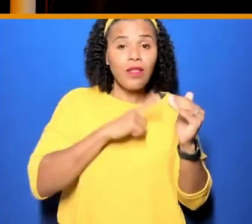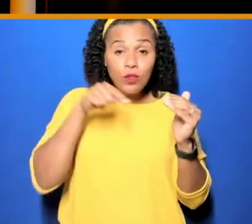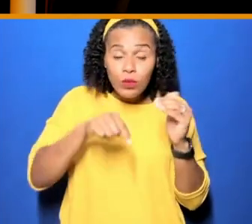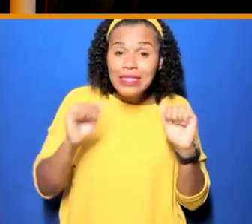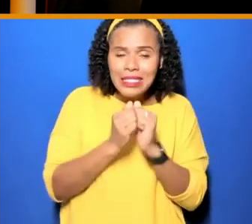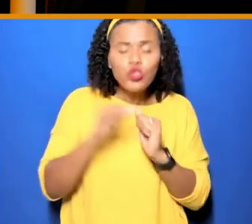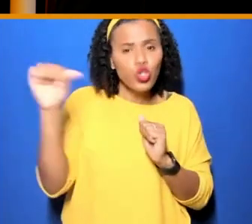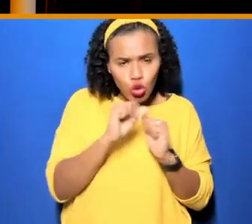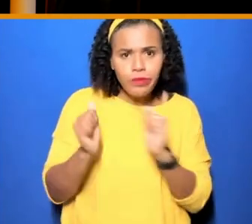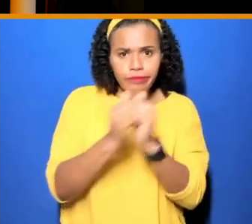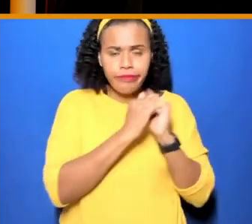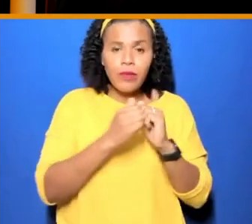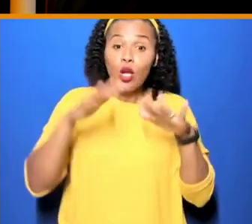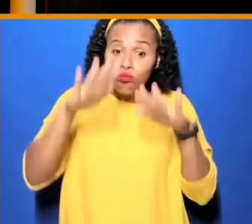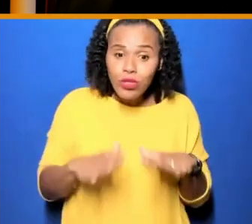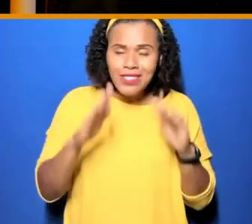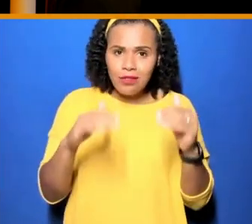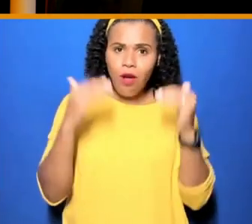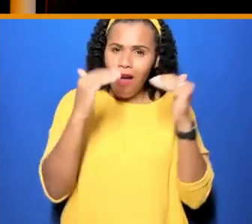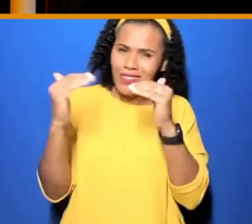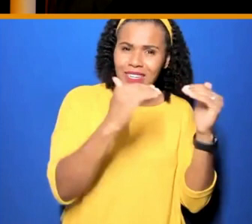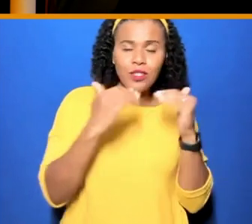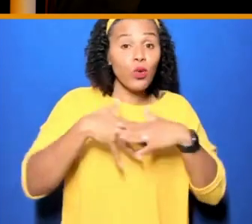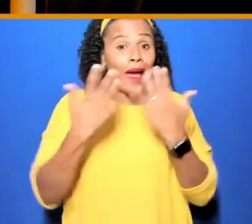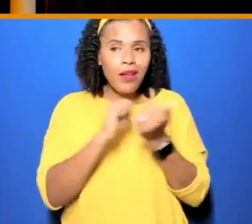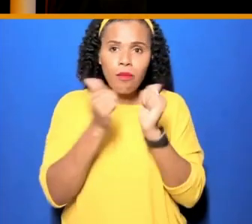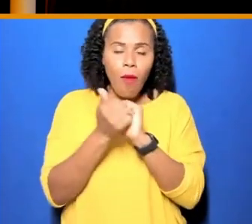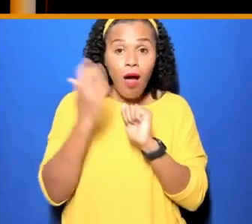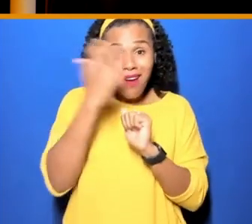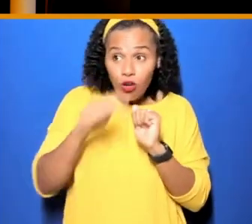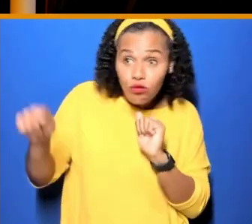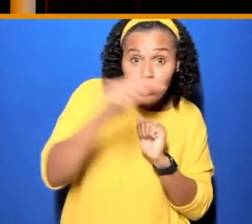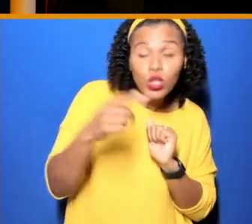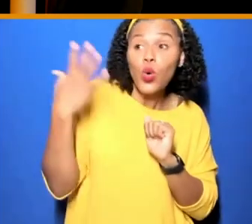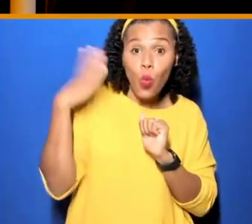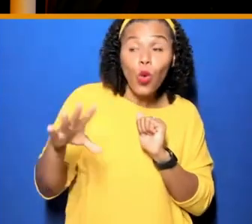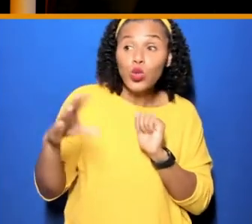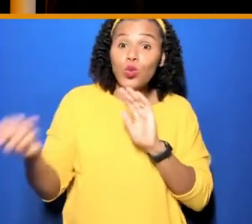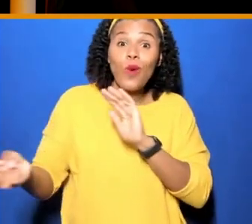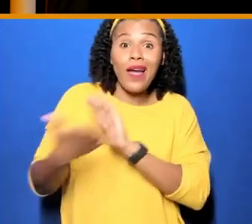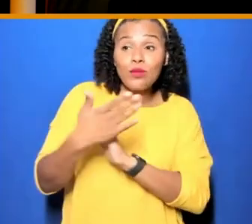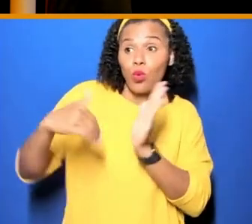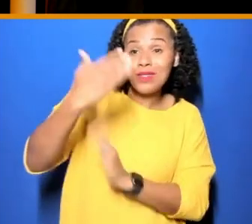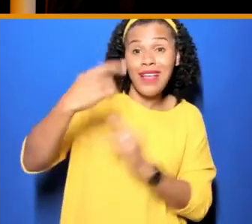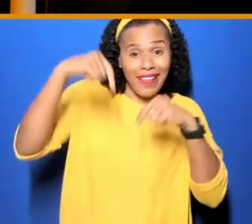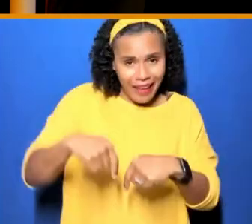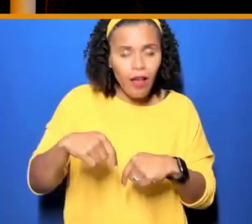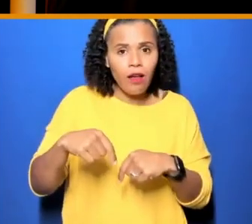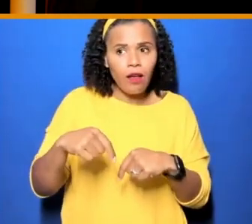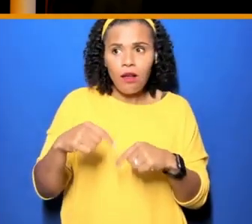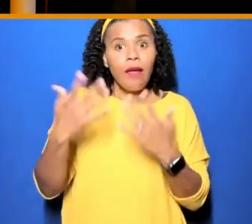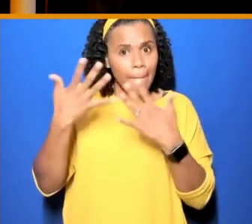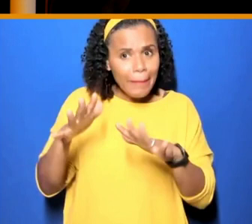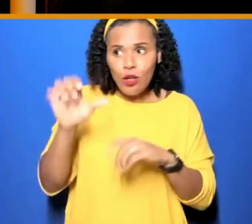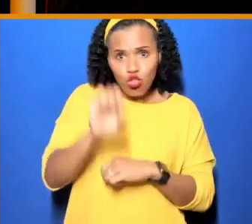minimum for any partner country to export to the United Kingdom. That's how it's been in Europe, with the European Union following our